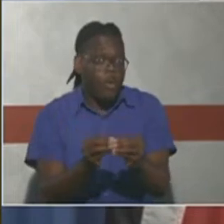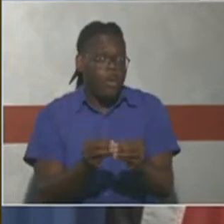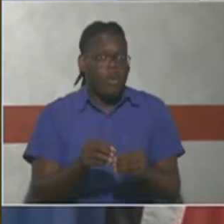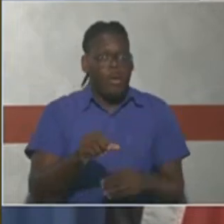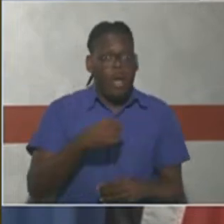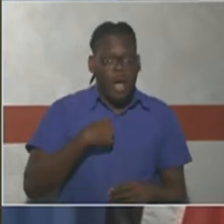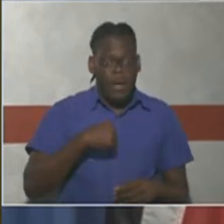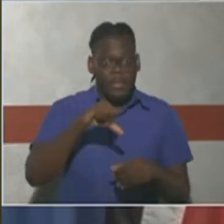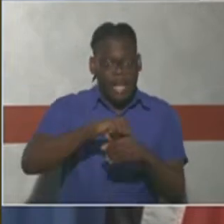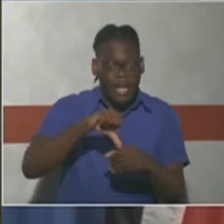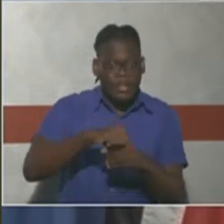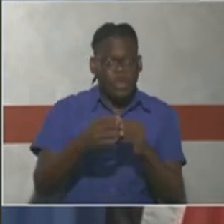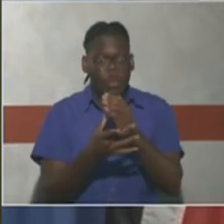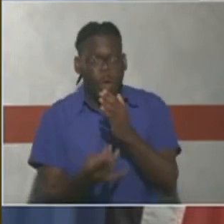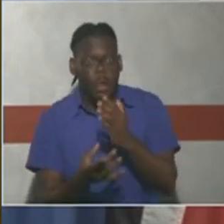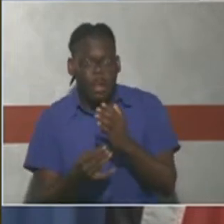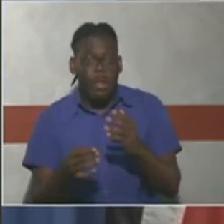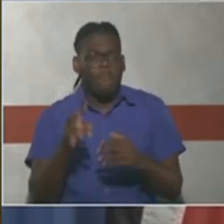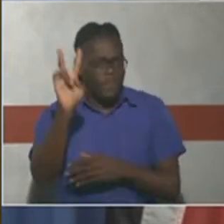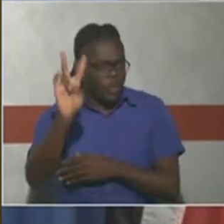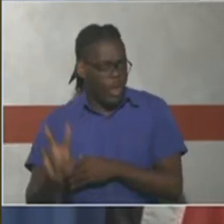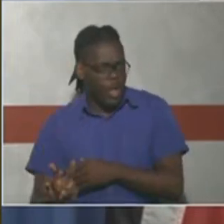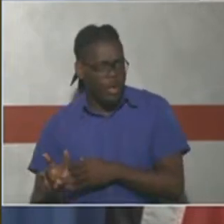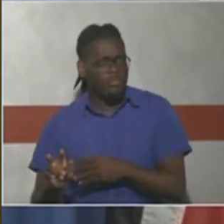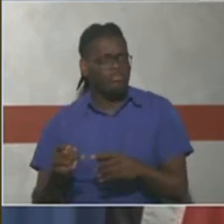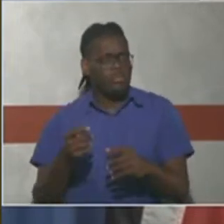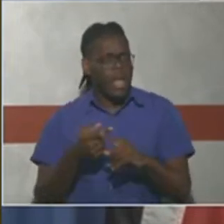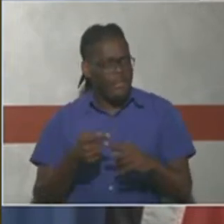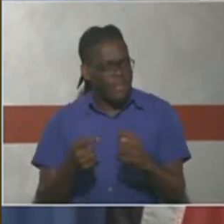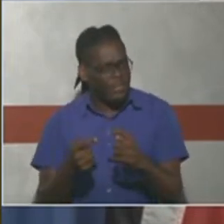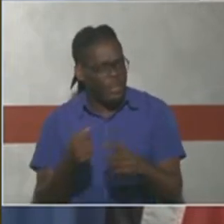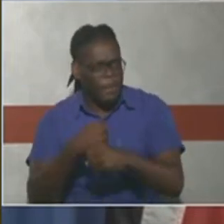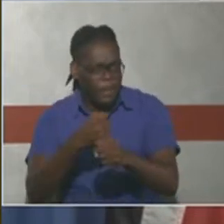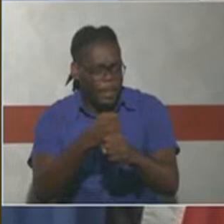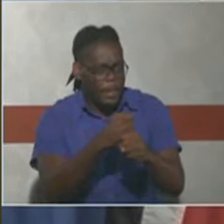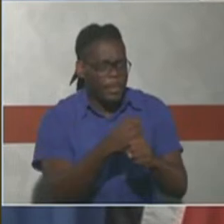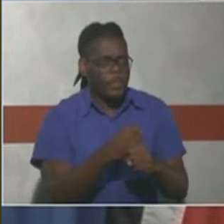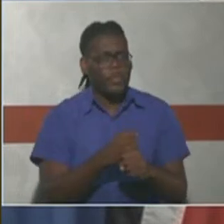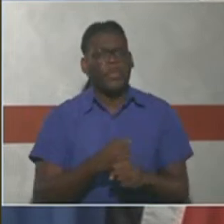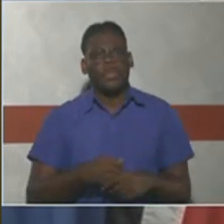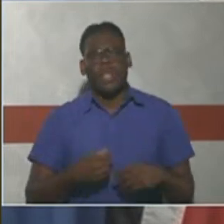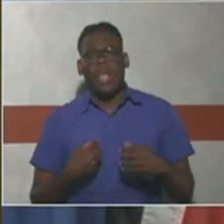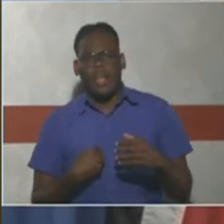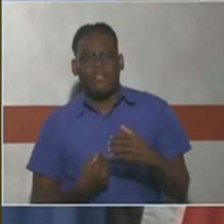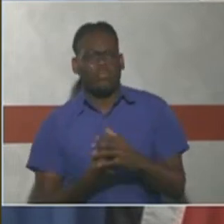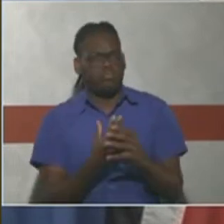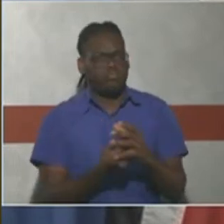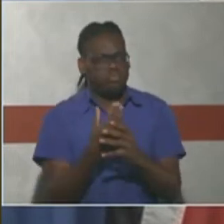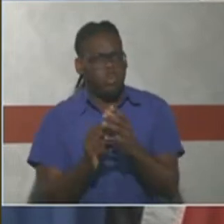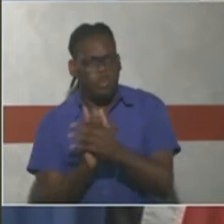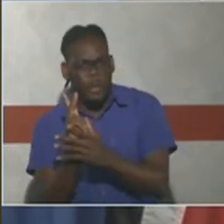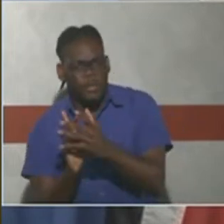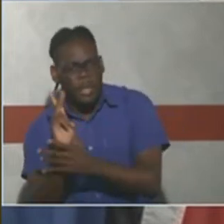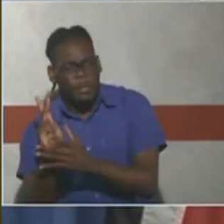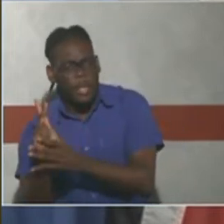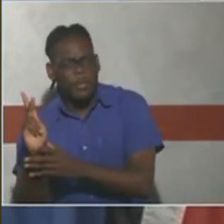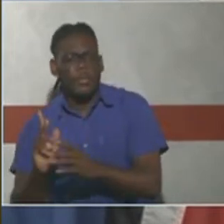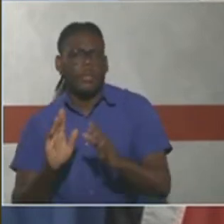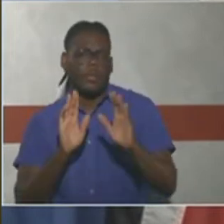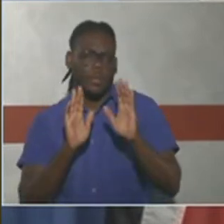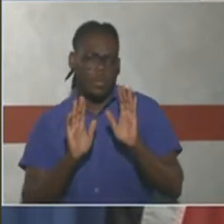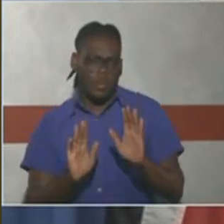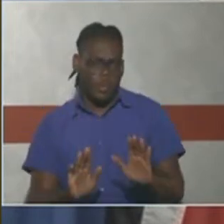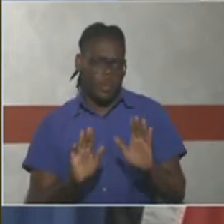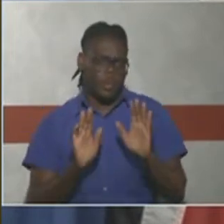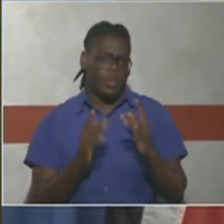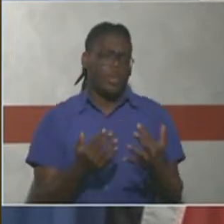to be answered. And all I could say to you today, Curtis, is that we'd be going full speed ahead to get it to market